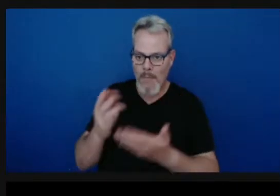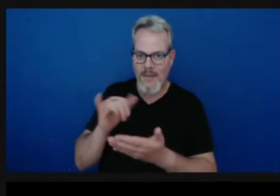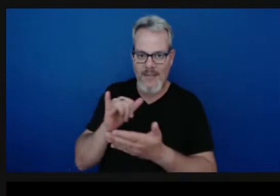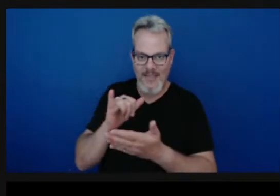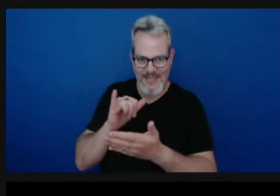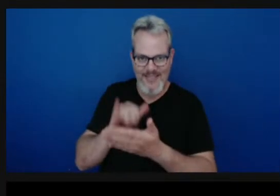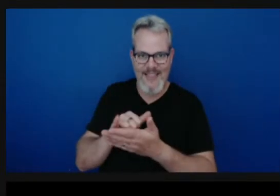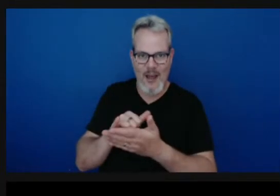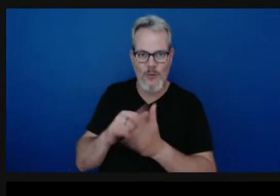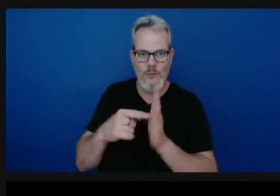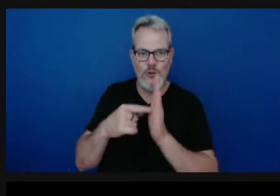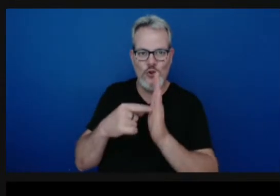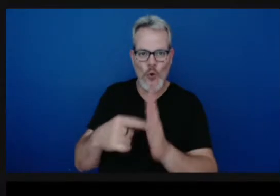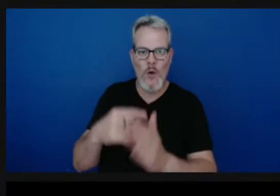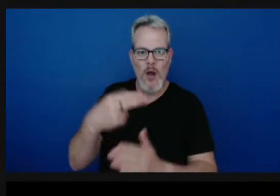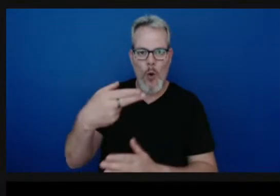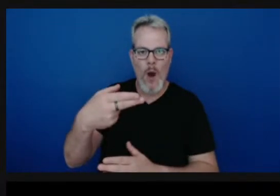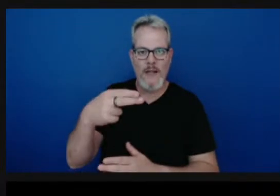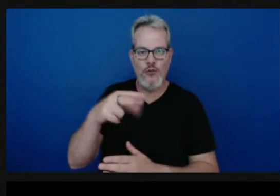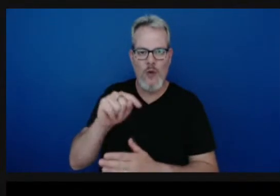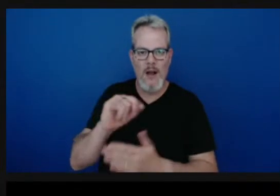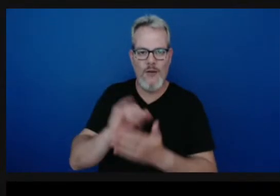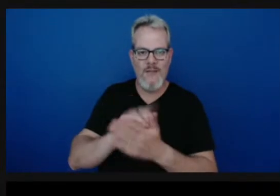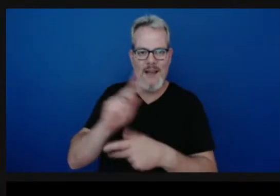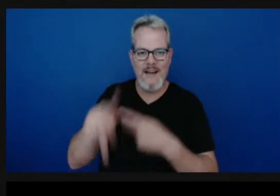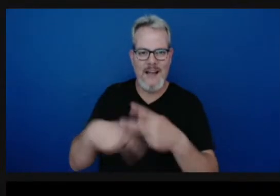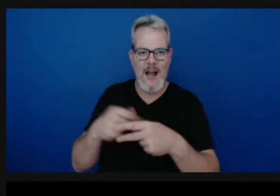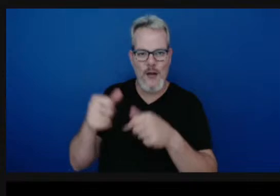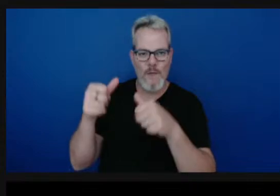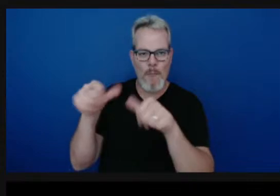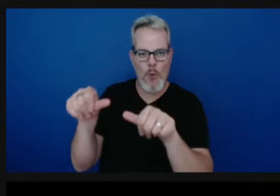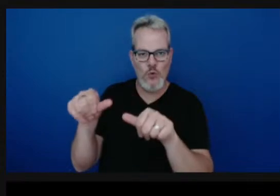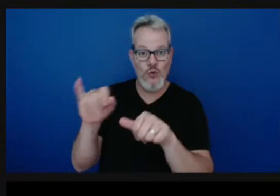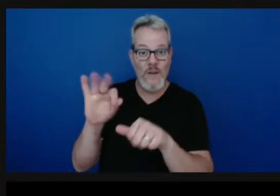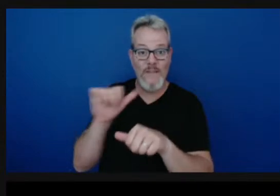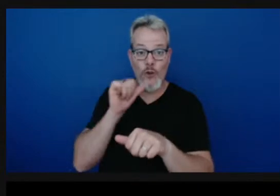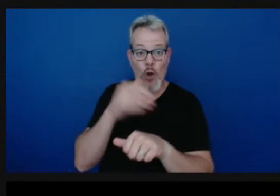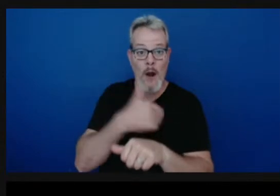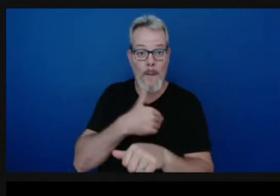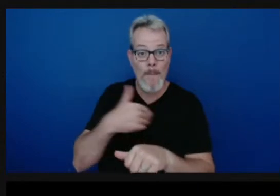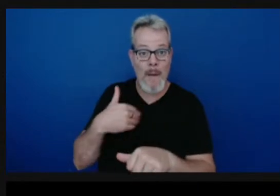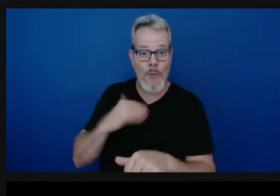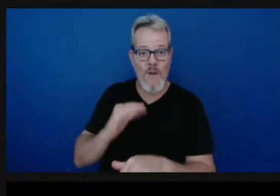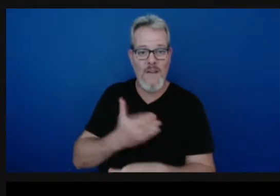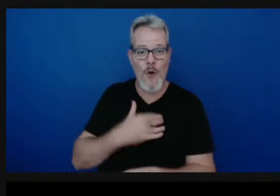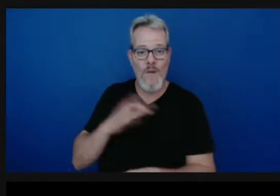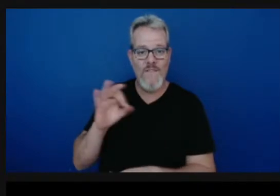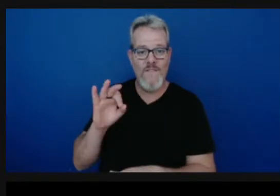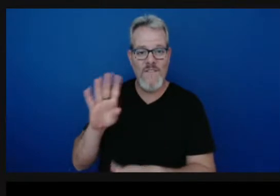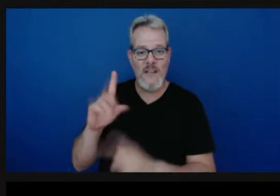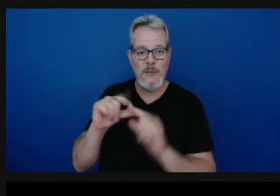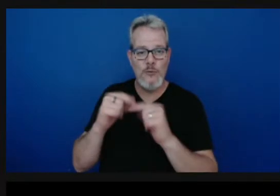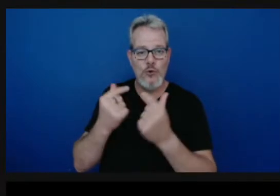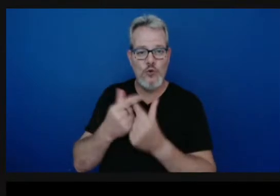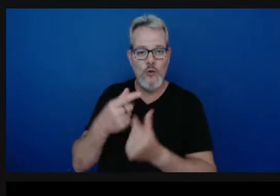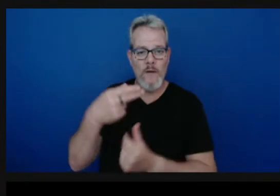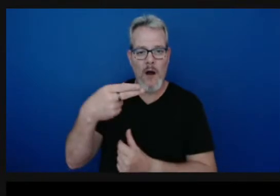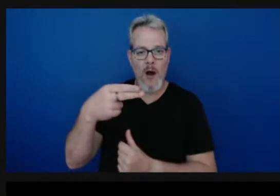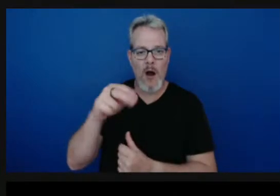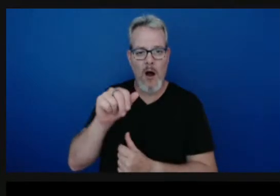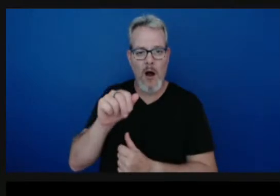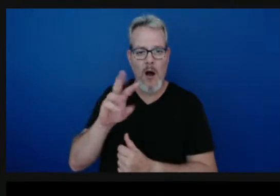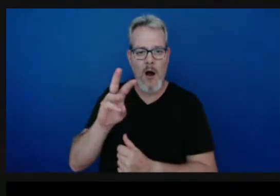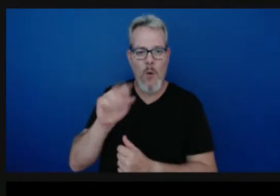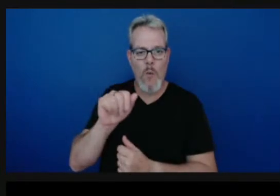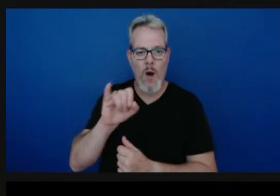Hawaii Tracker, those types of posts. So if you're not a member of Hawaii Tracker, the Facebook group, go ahead and search it up. It'd be